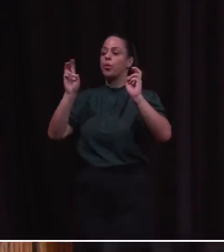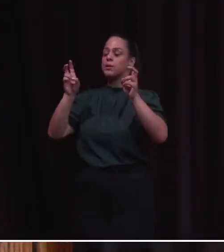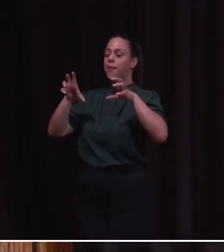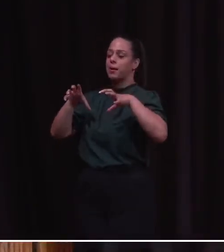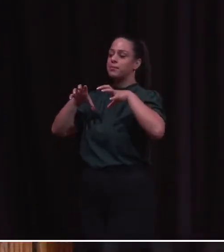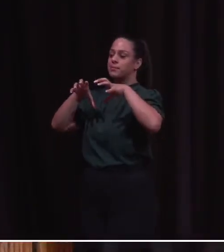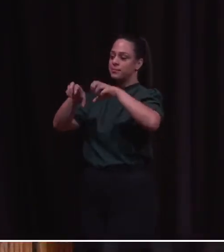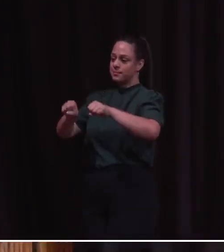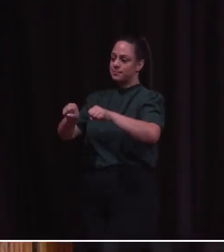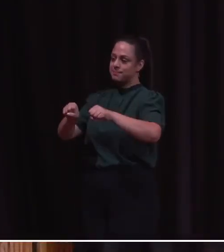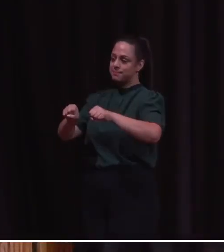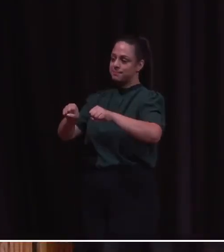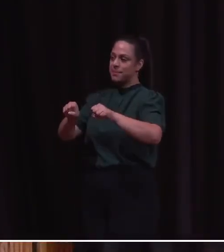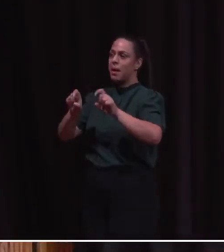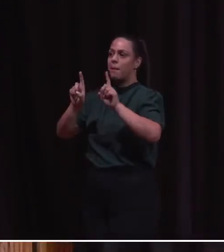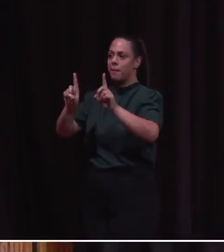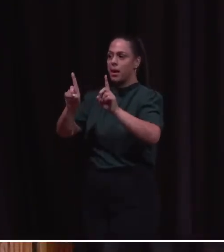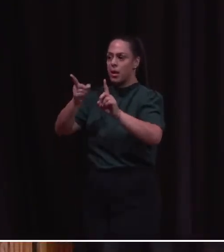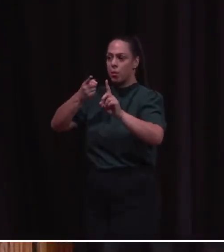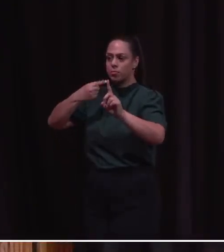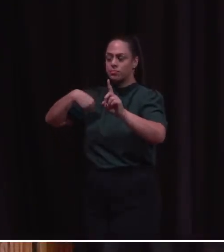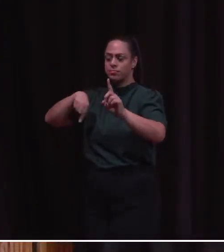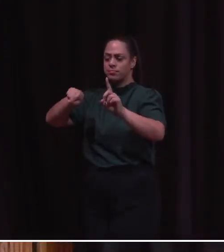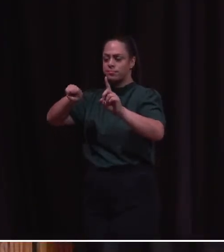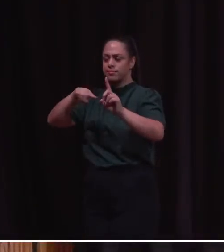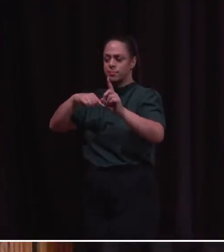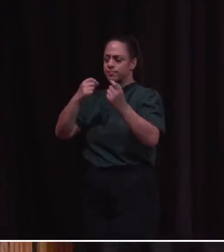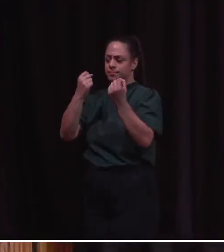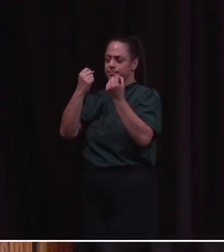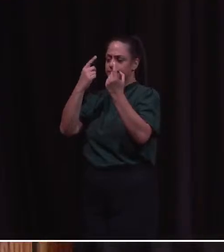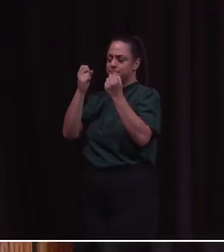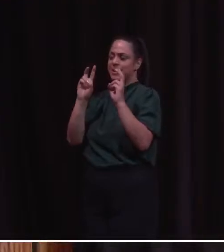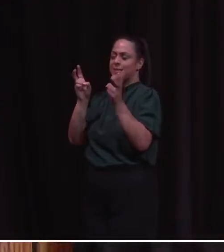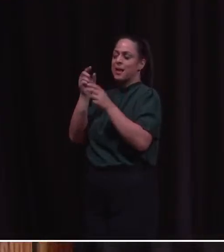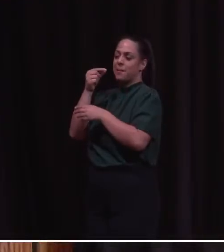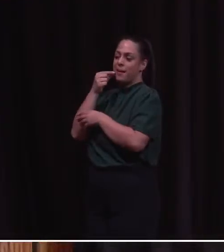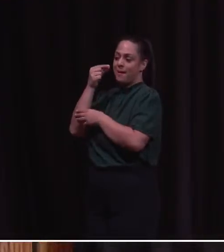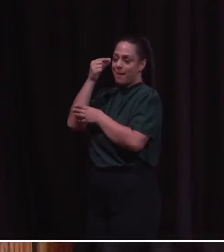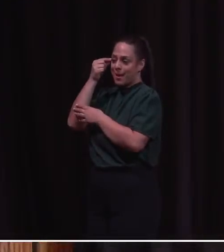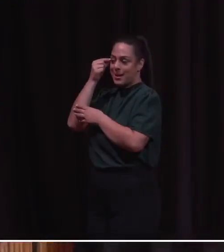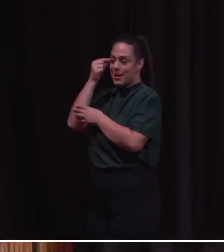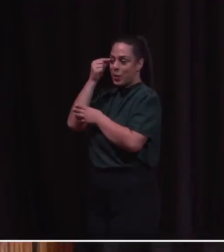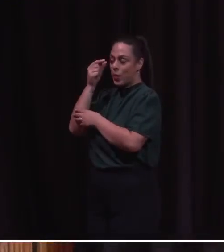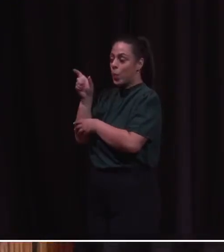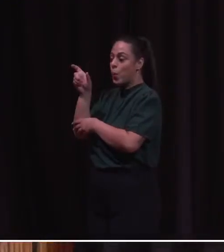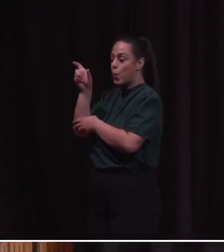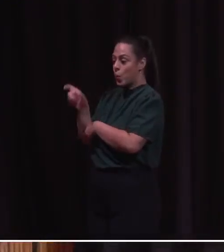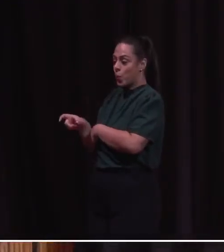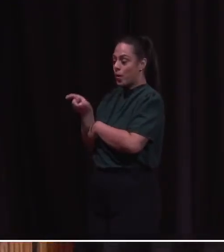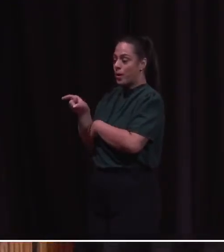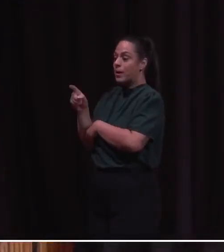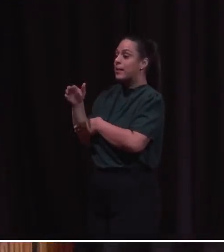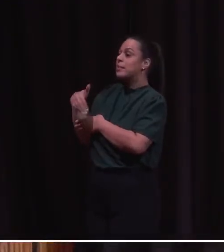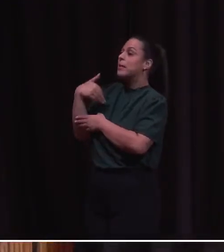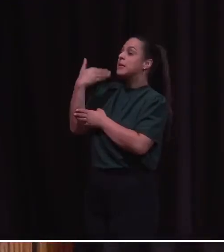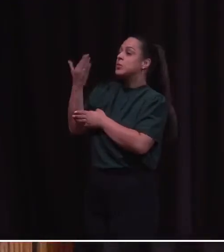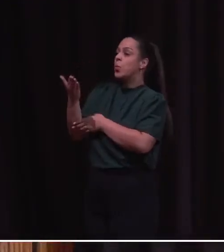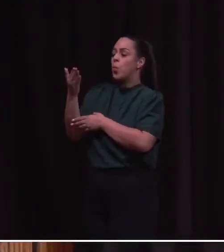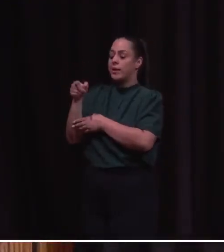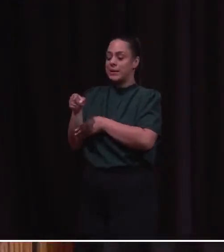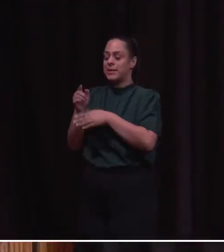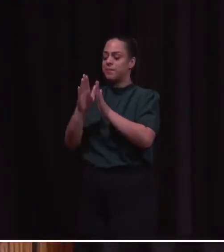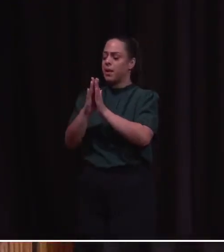gender. And Maria Lugones, after reading my work and the work of a